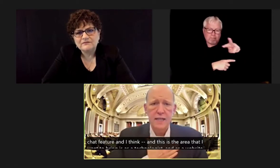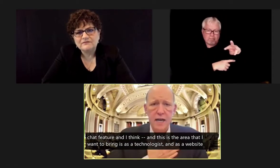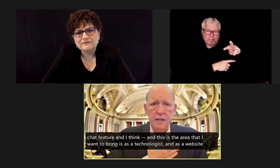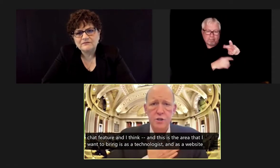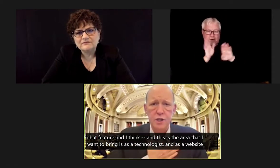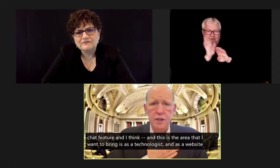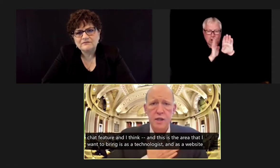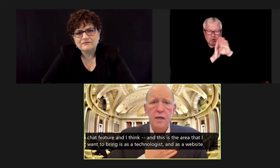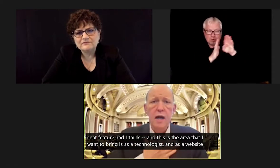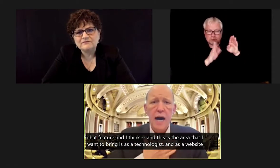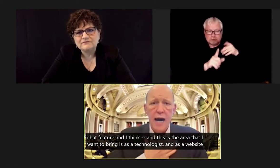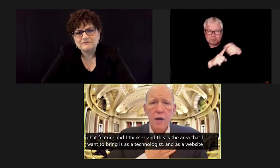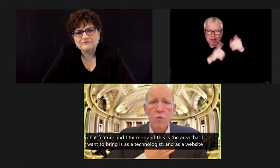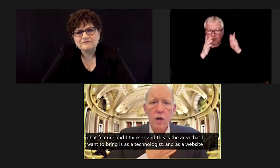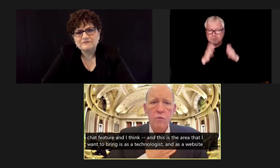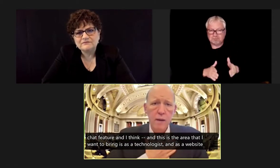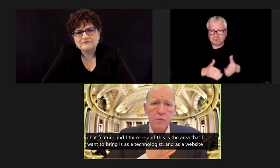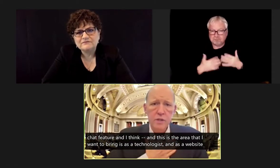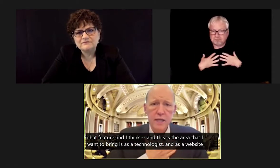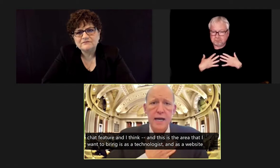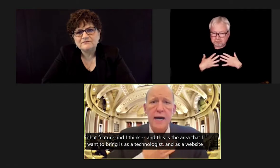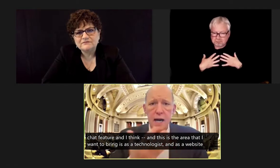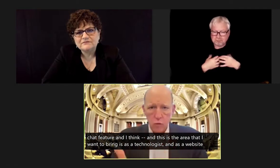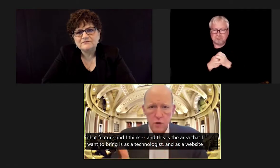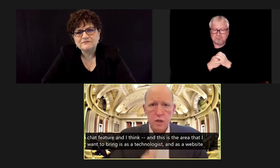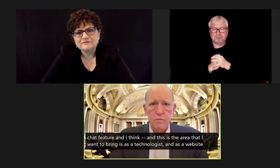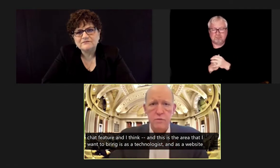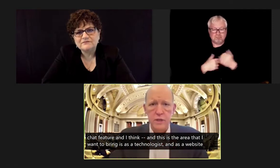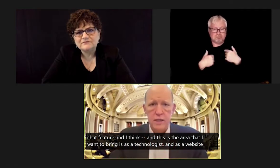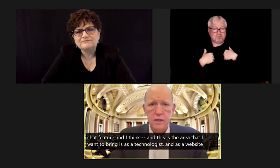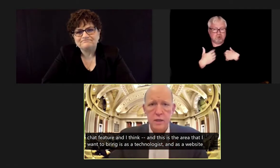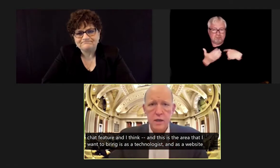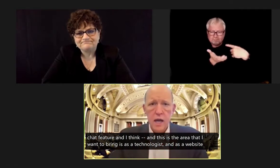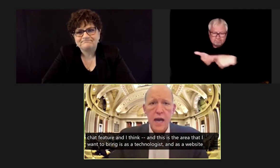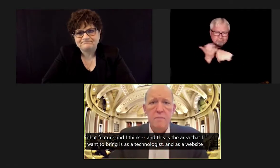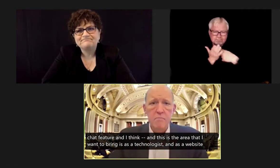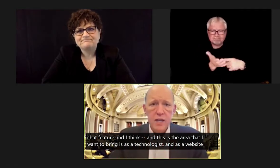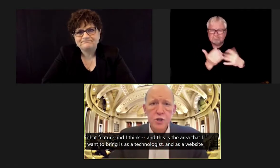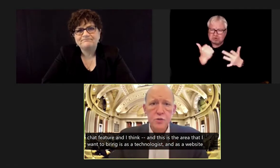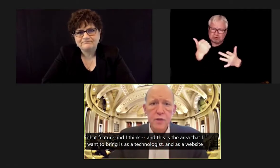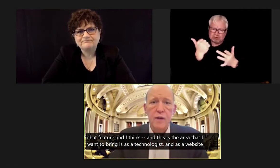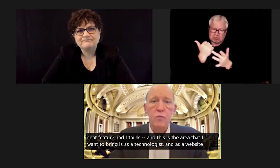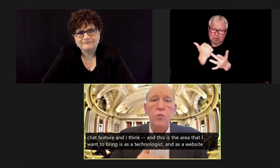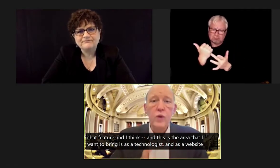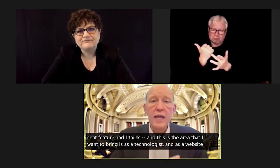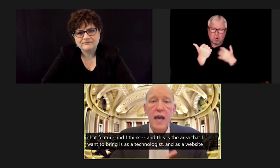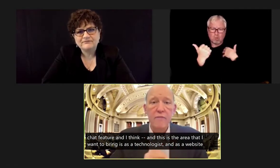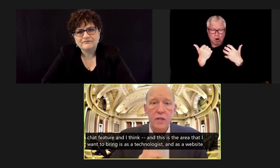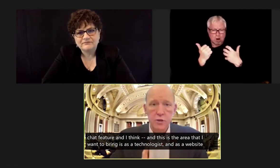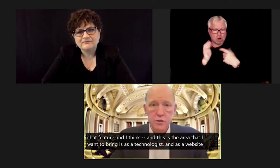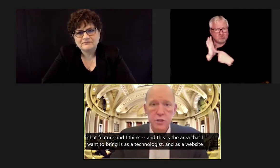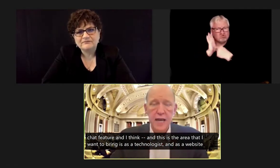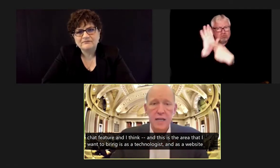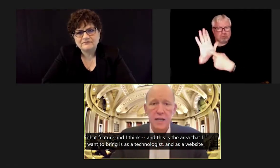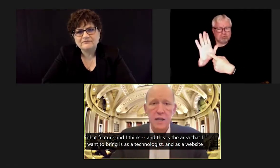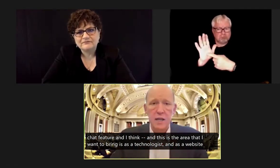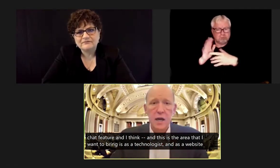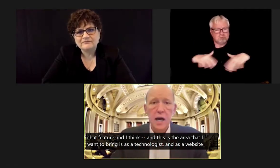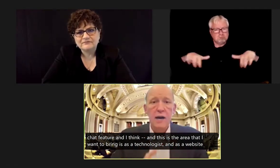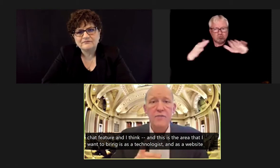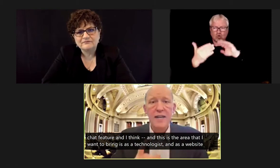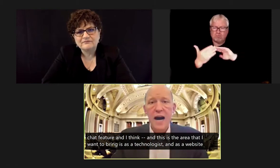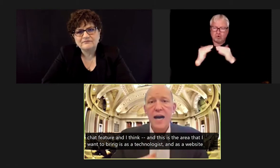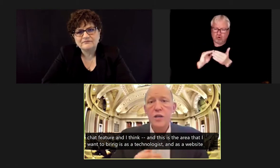about technology, I want to represent our community and make sure that we have an